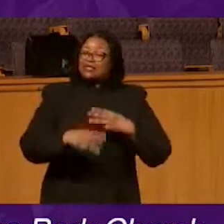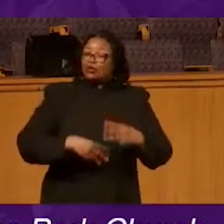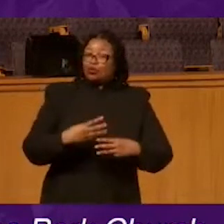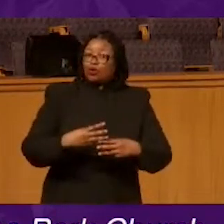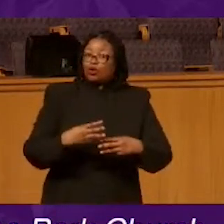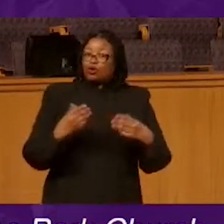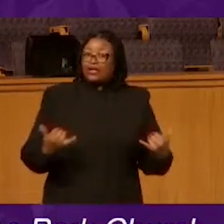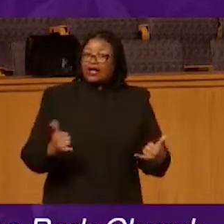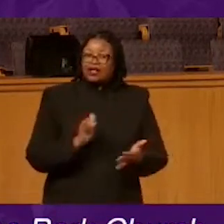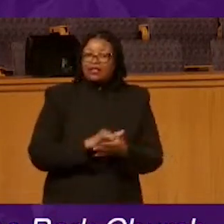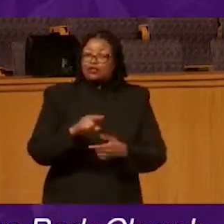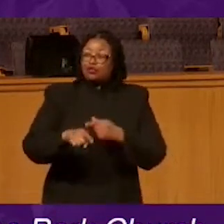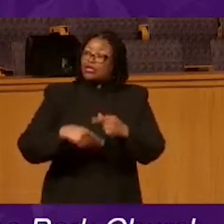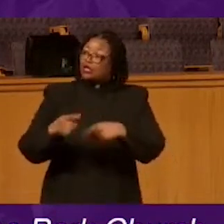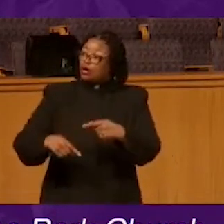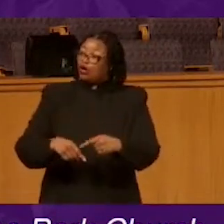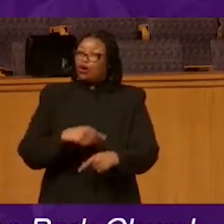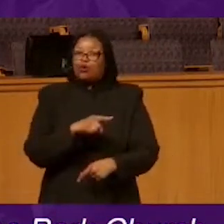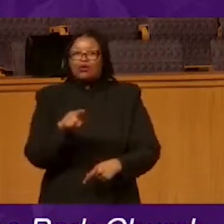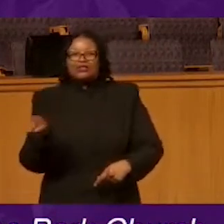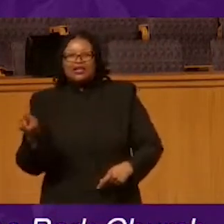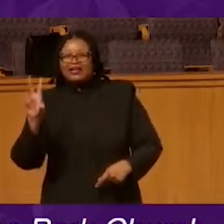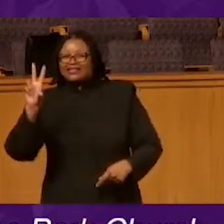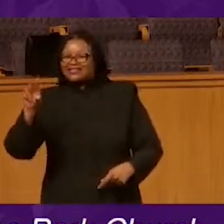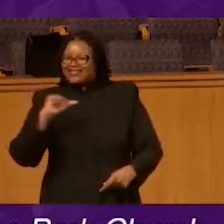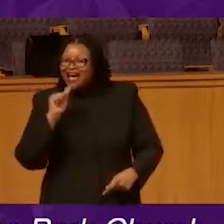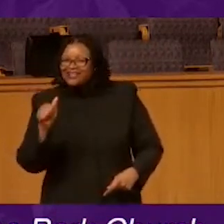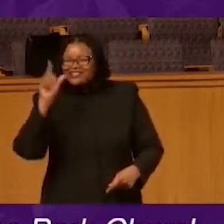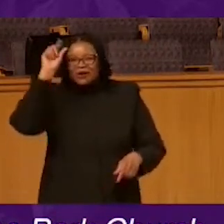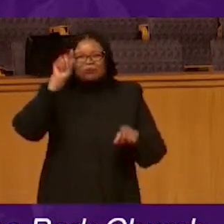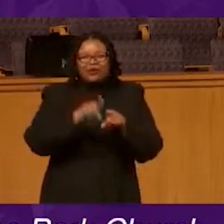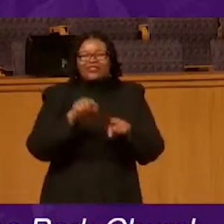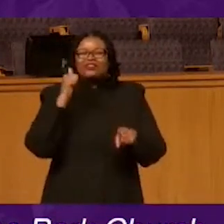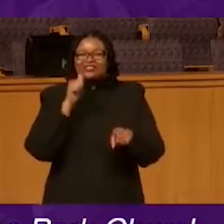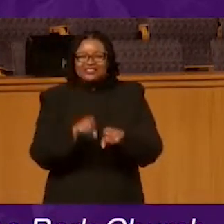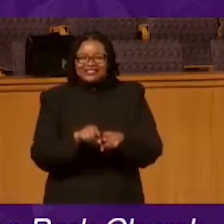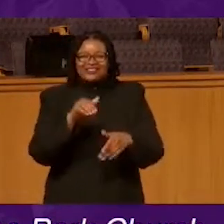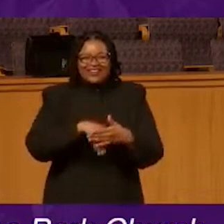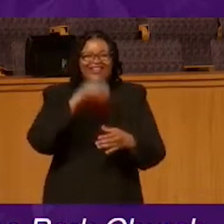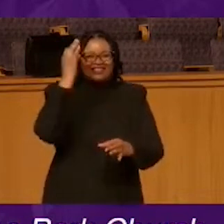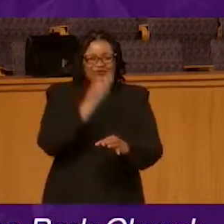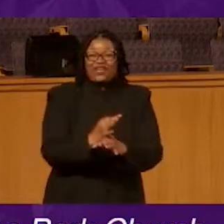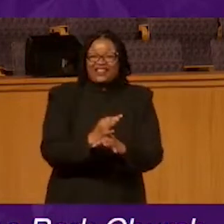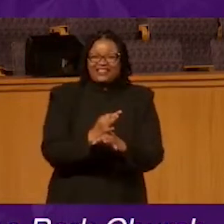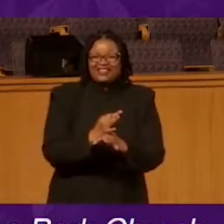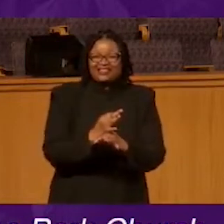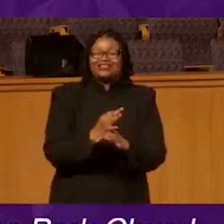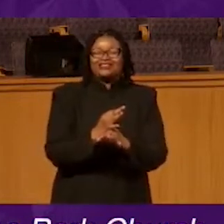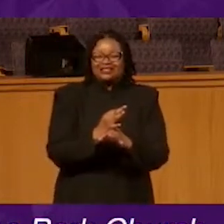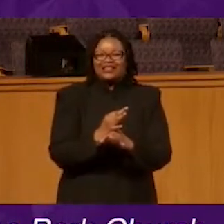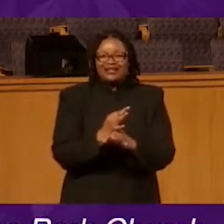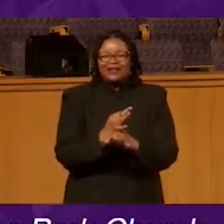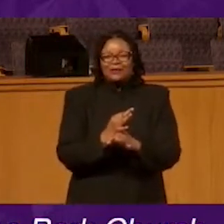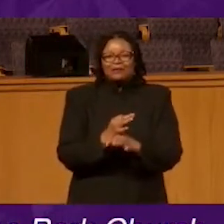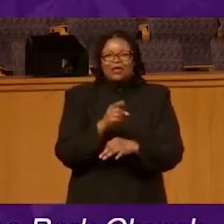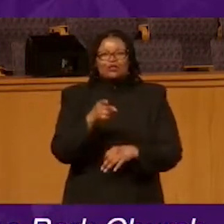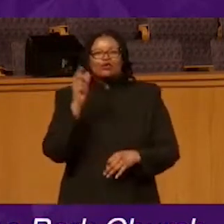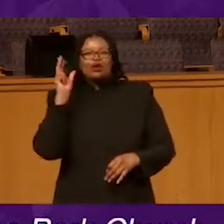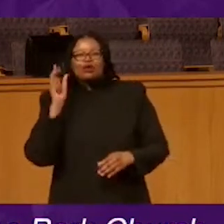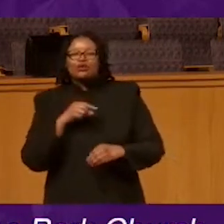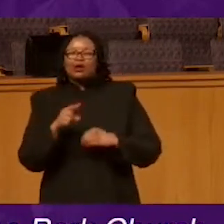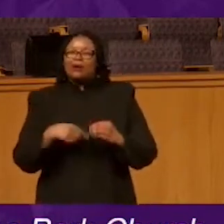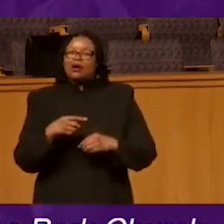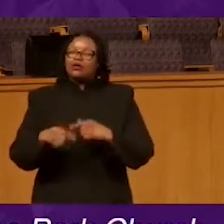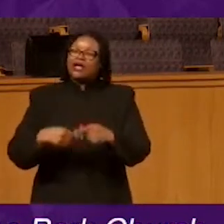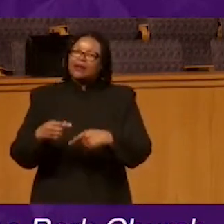that you can go where there is not a brother or sister in the faith. You heard about Cameron